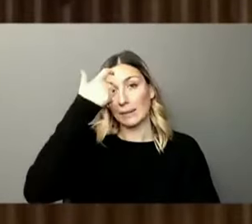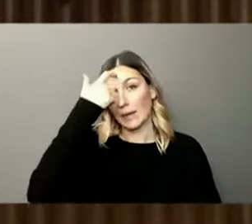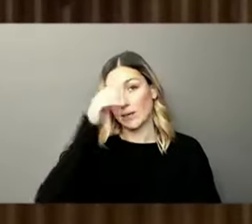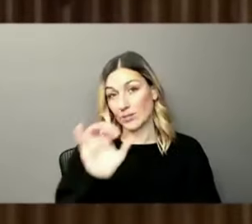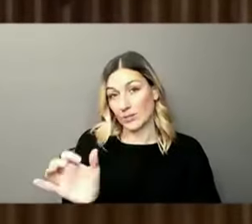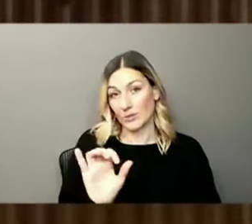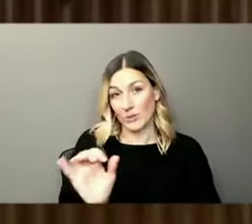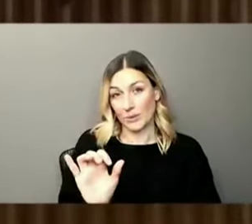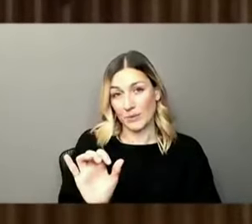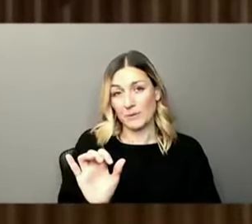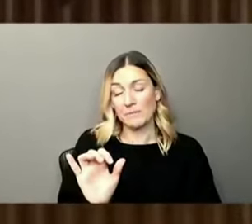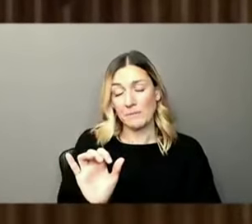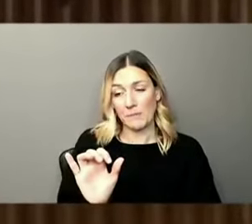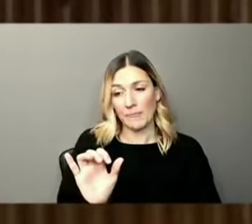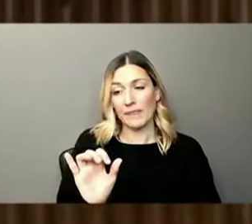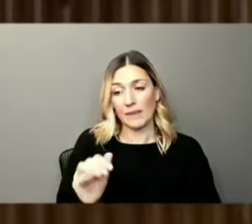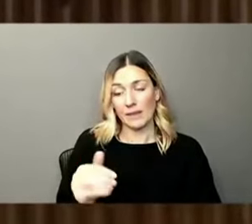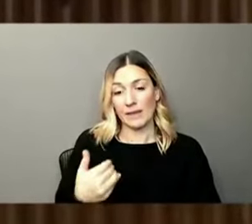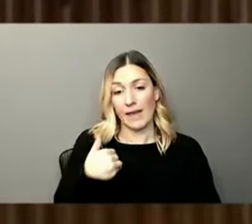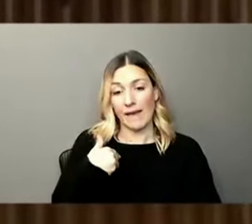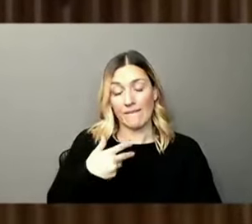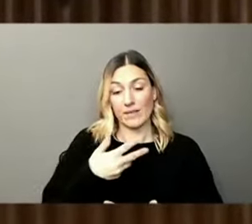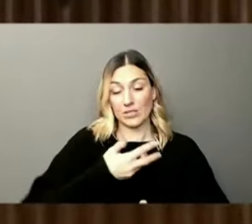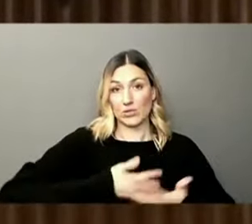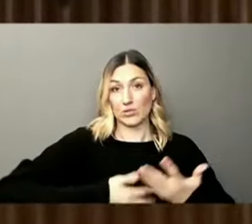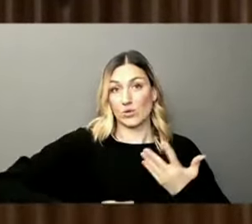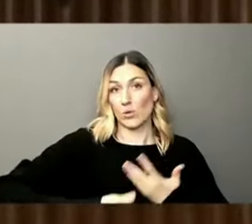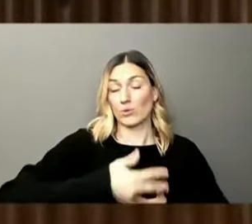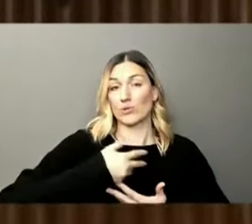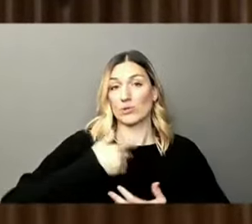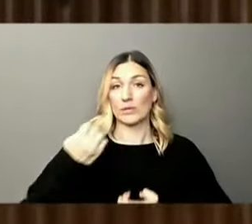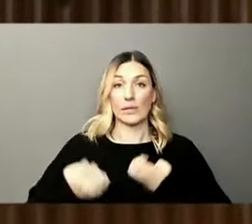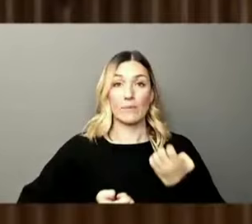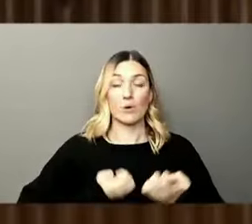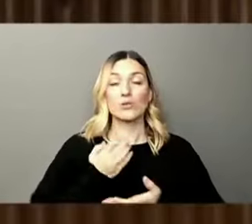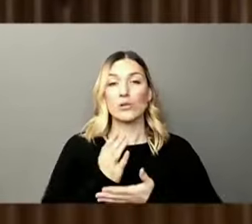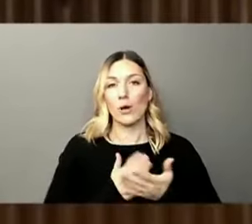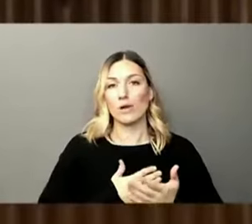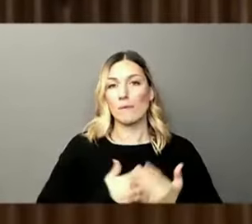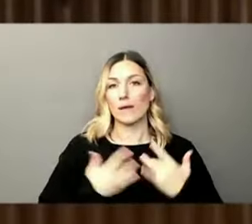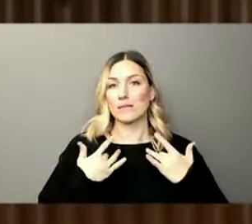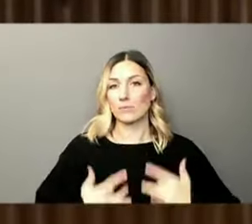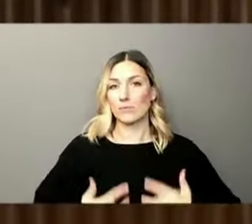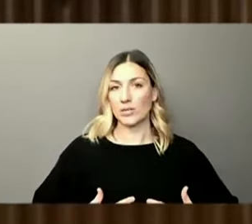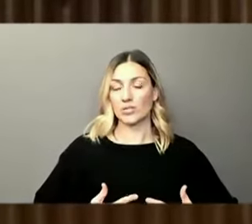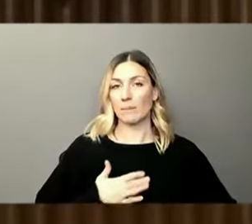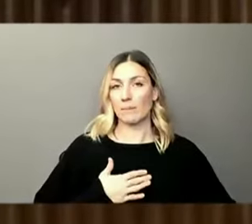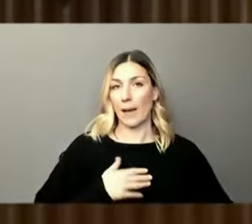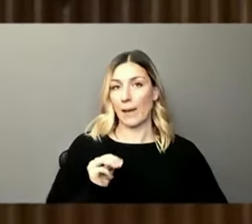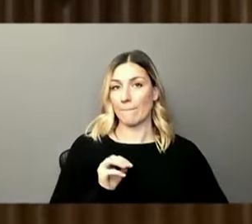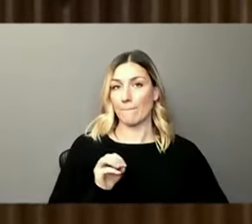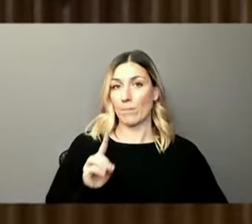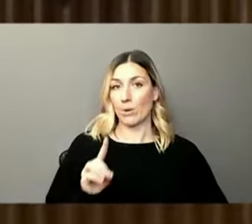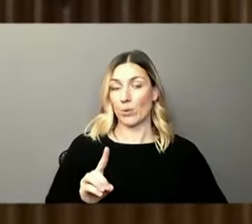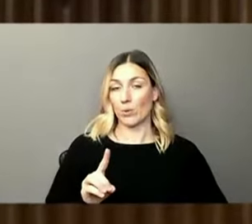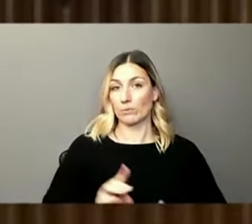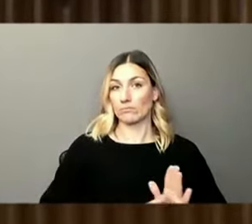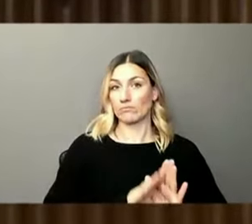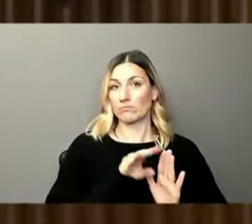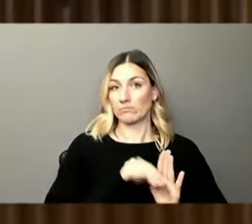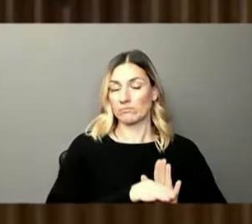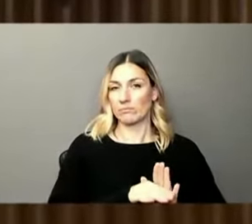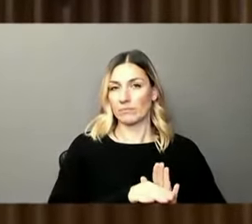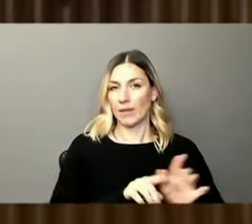So I think there's a social emotional piece to, my depression and my mood symptoms. And quite honestly, this is a